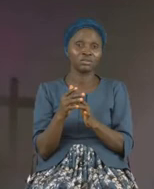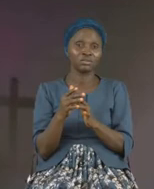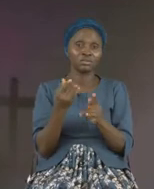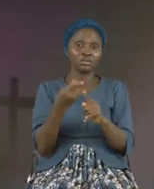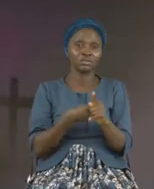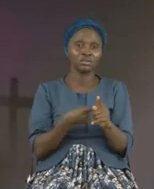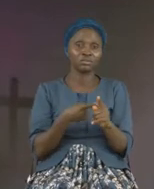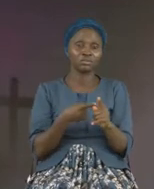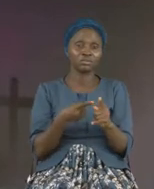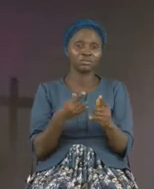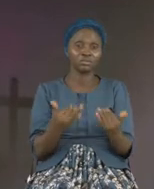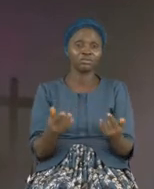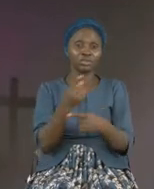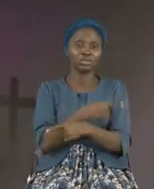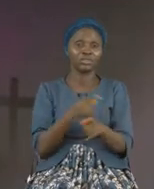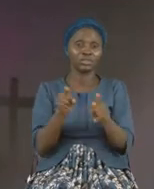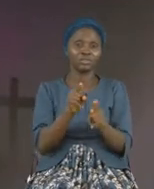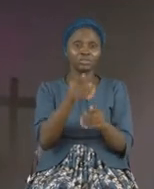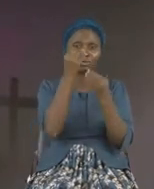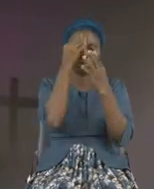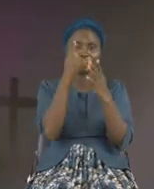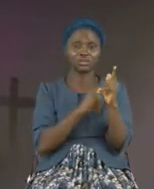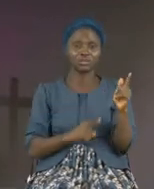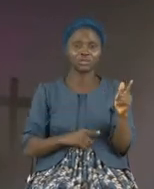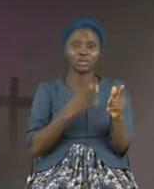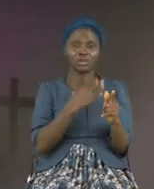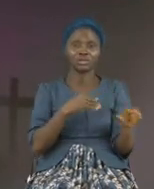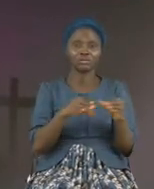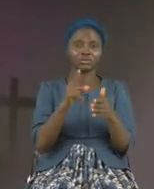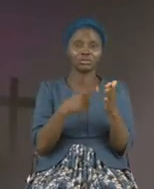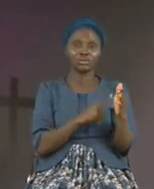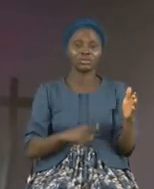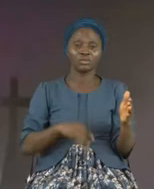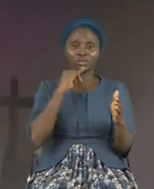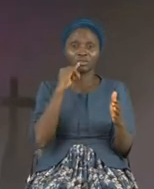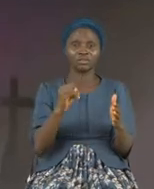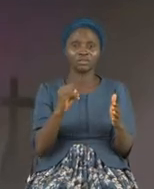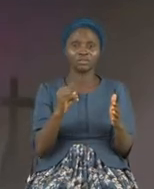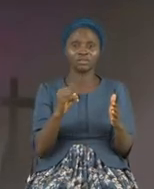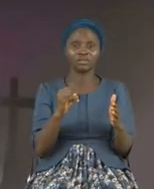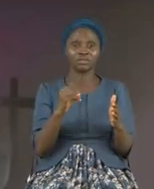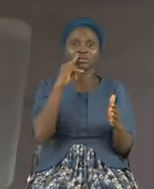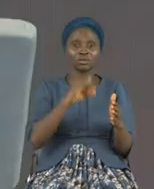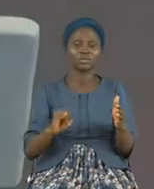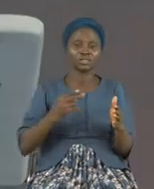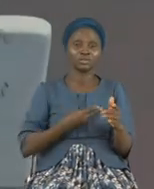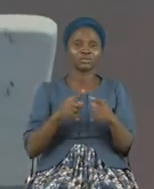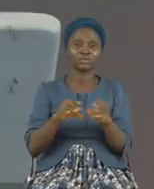Lord, as you do what the Lord is challenging us to do, great,